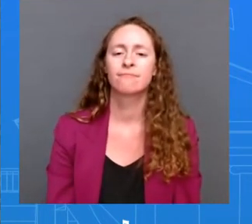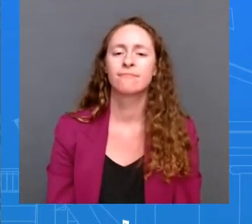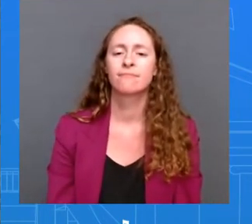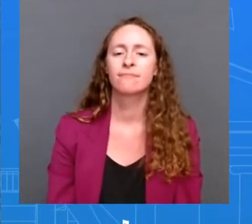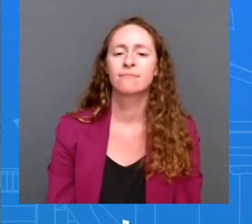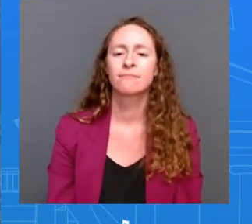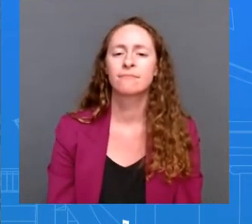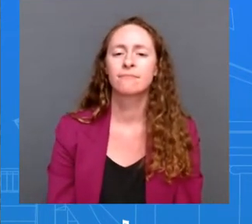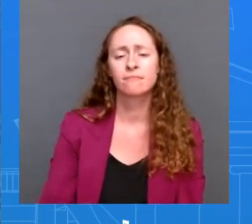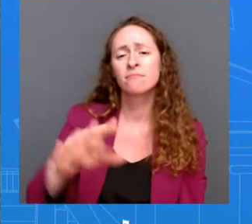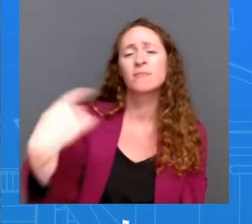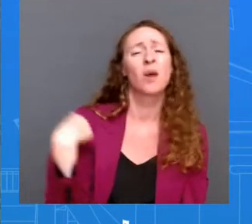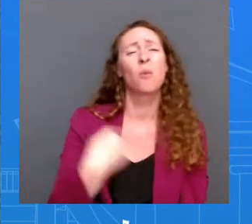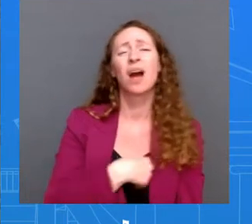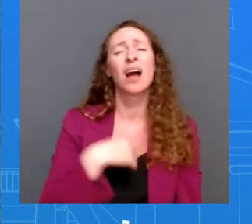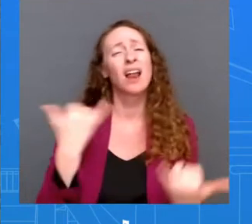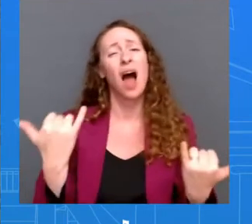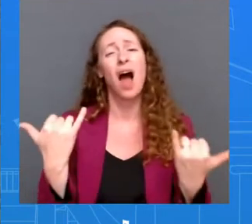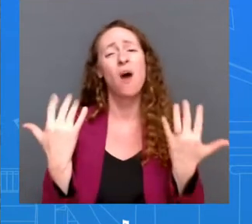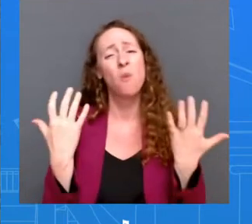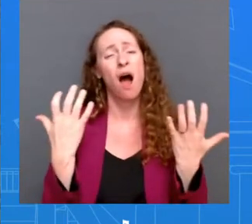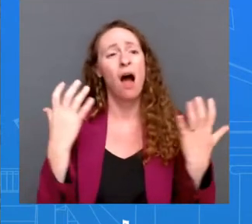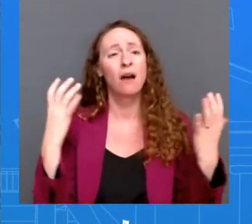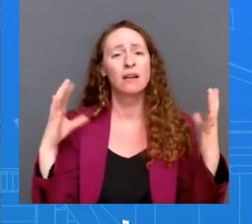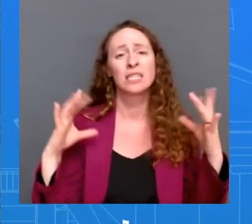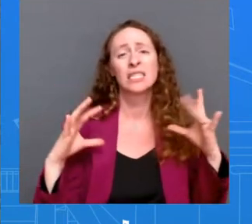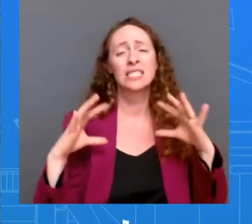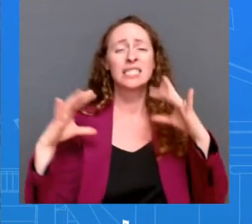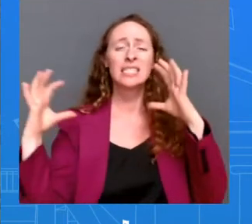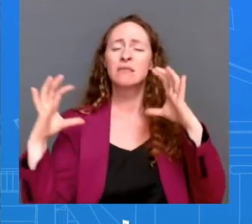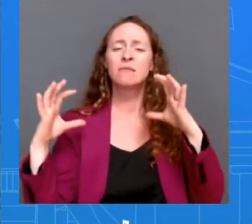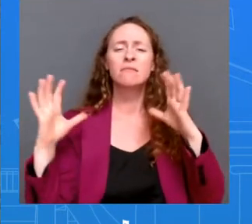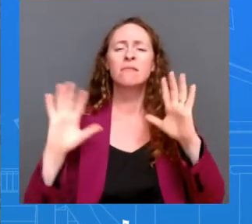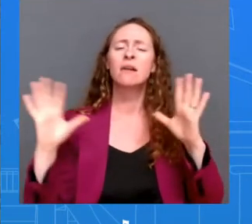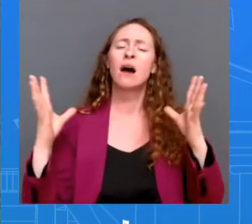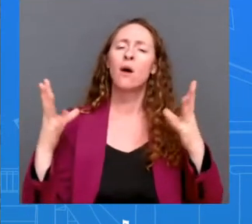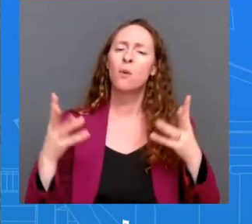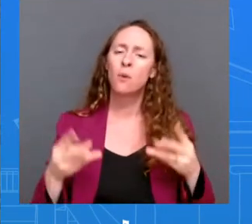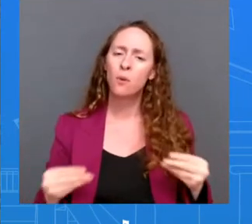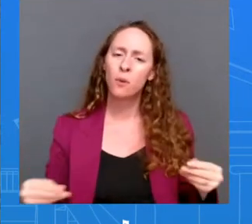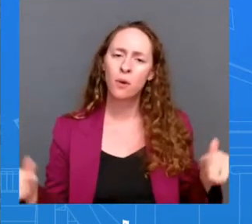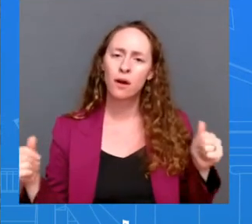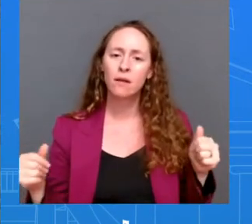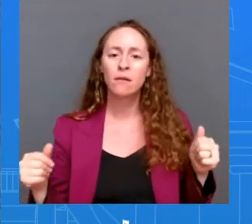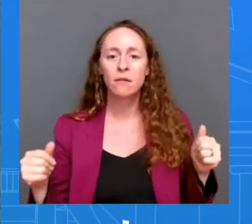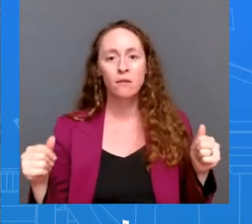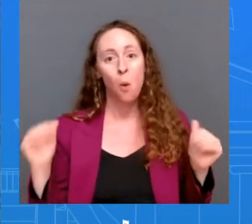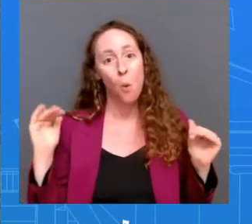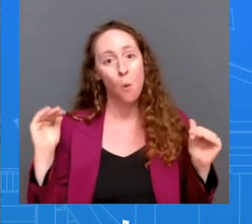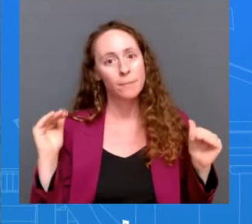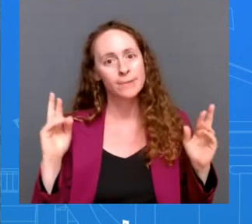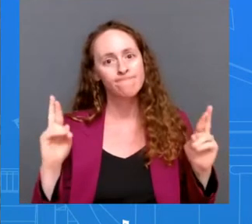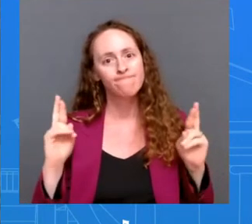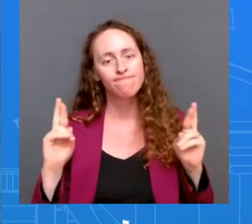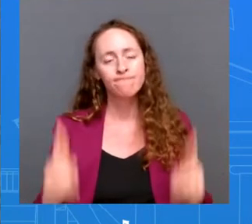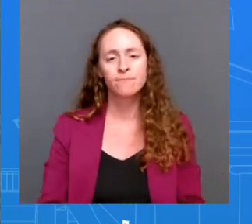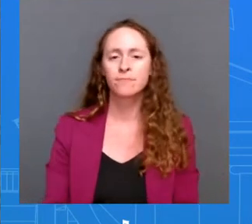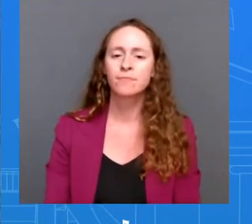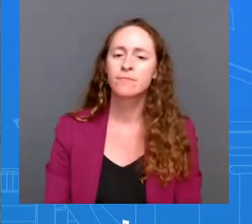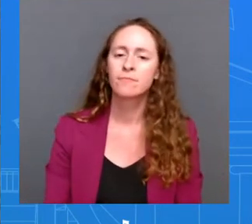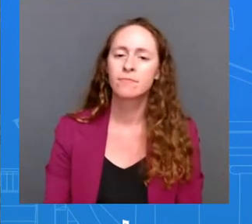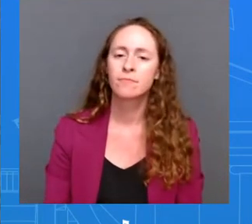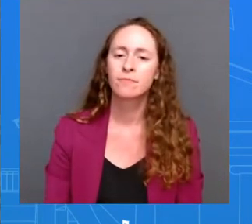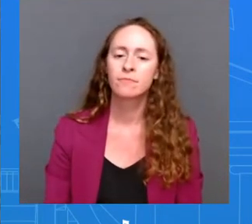support that. We want to see the tensions come down. I would submit to you that they could come down very easily by just having the Chinese